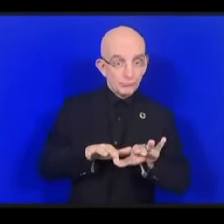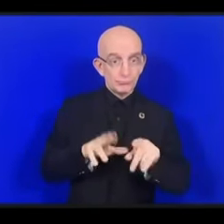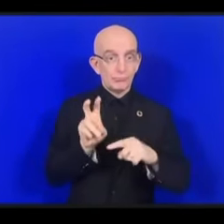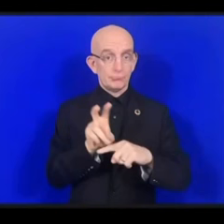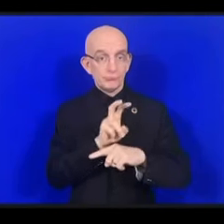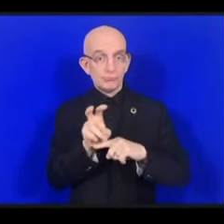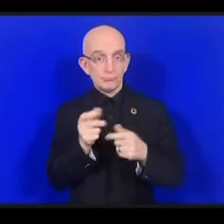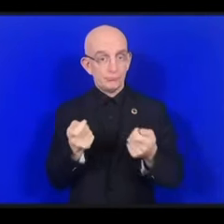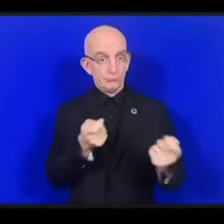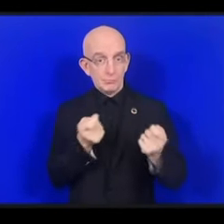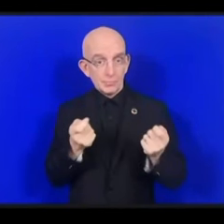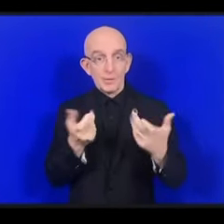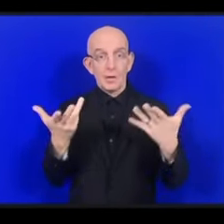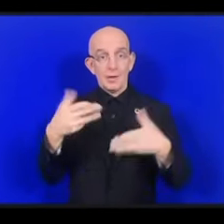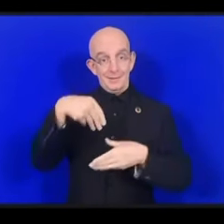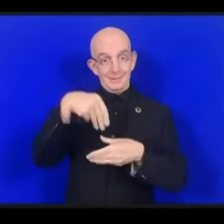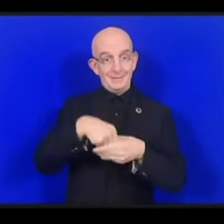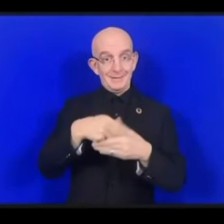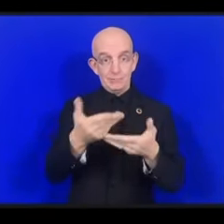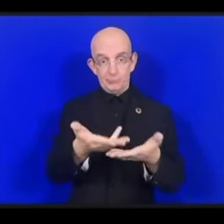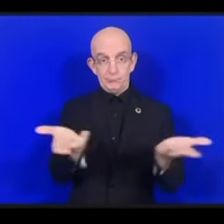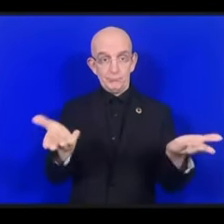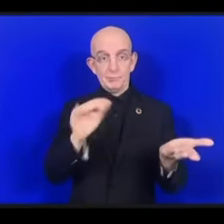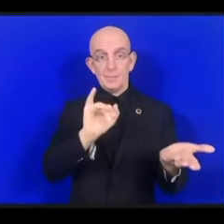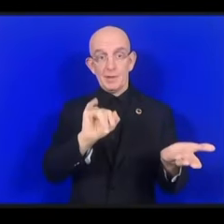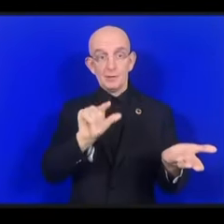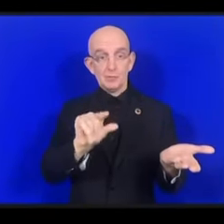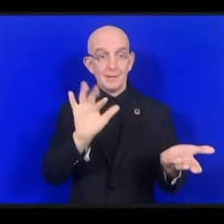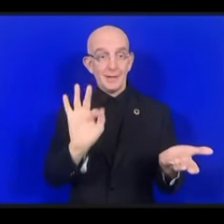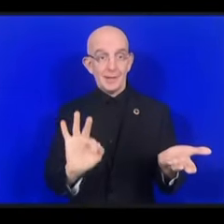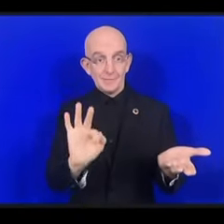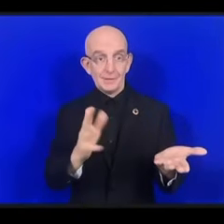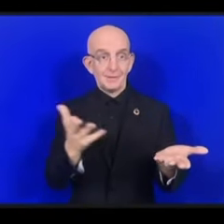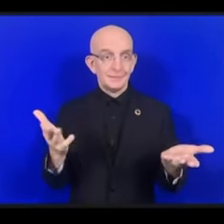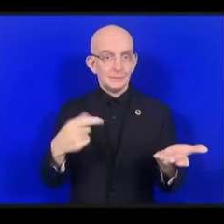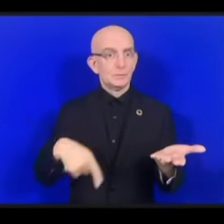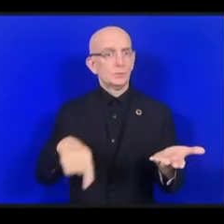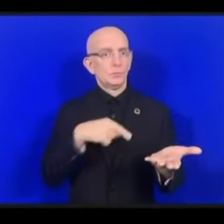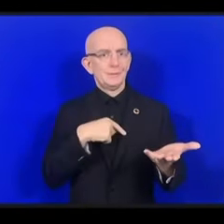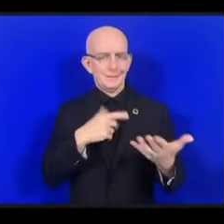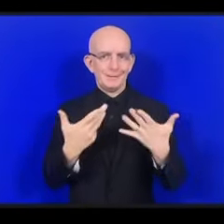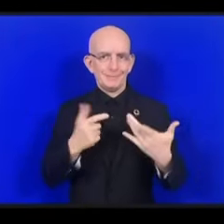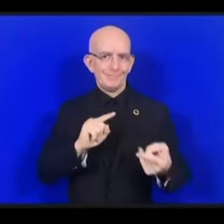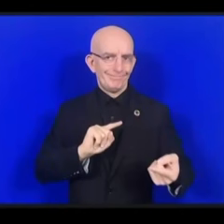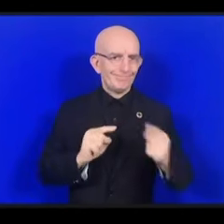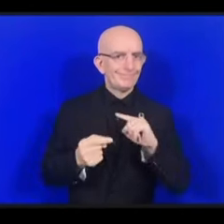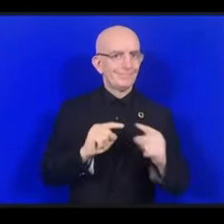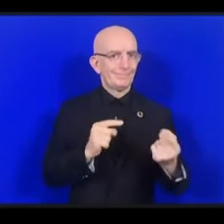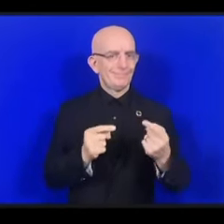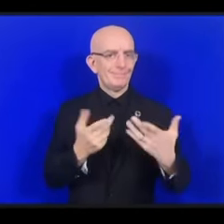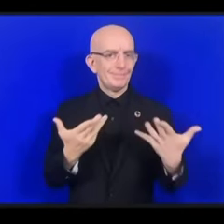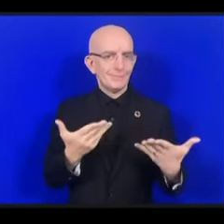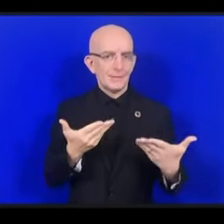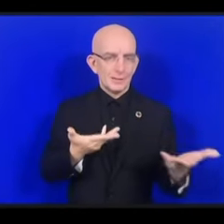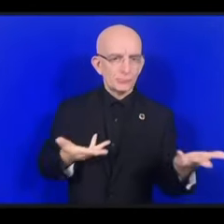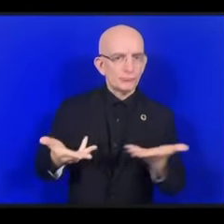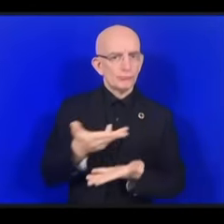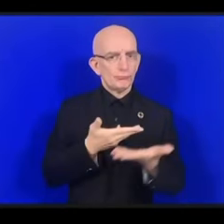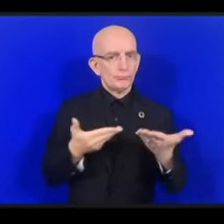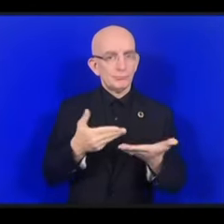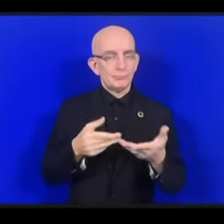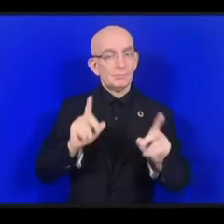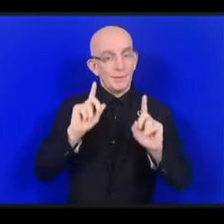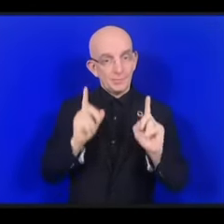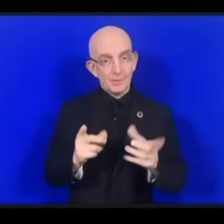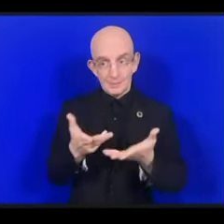resistance to recognizing the value of diversity. Therefore, there is a need to take action for a